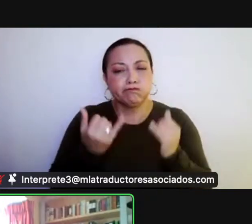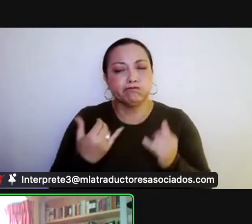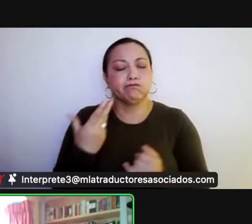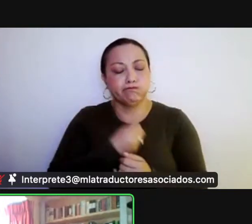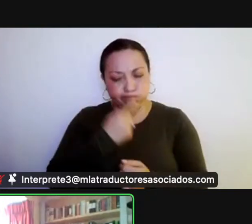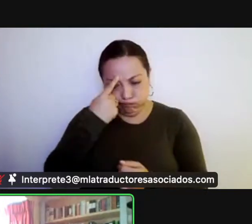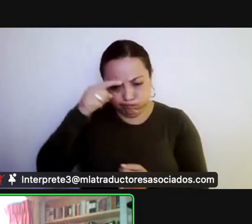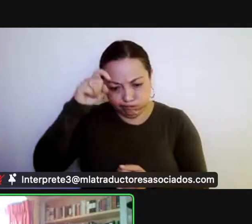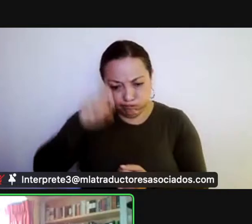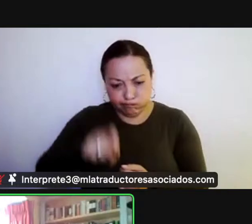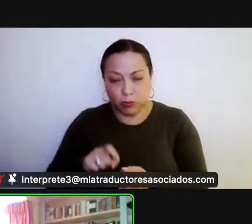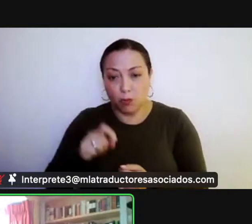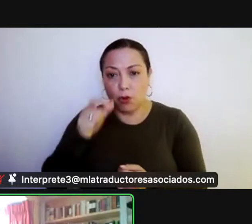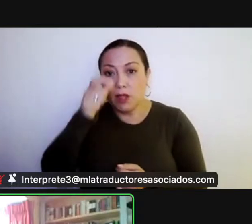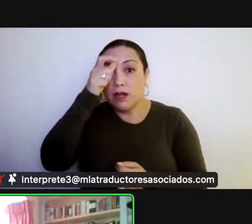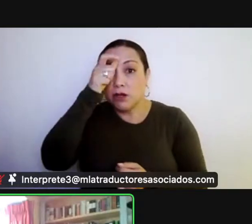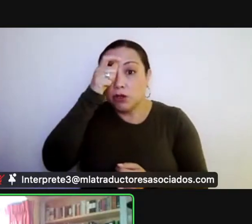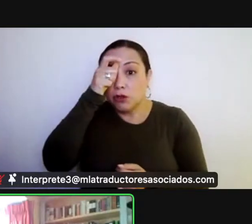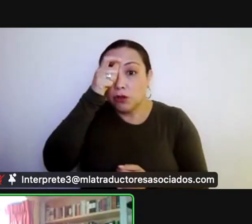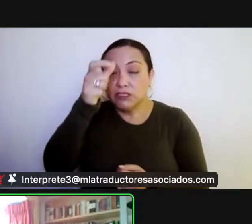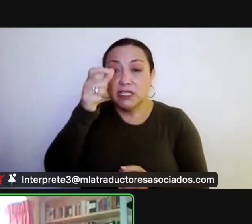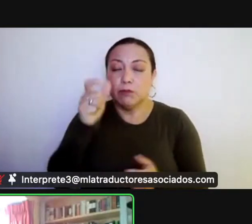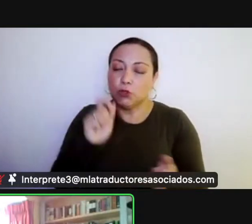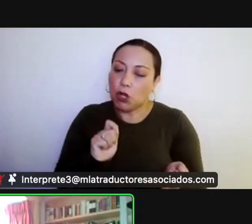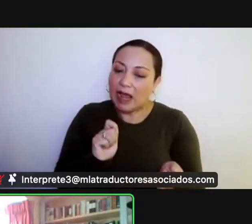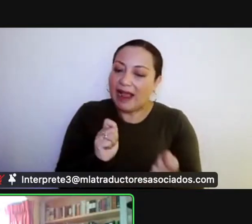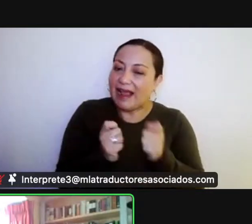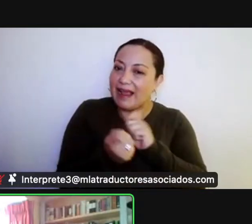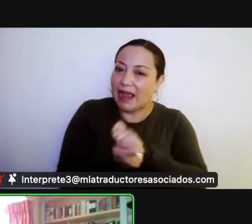consider the need to